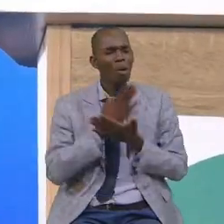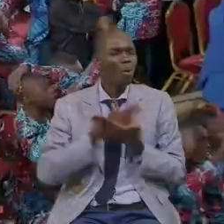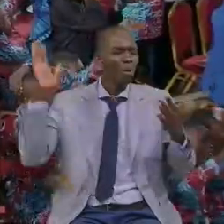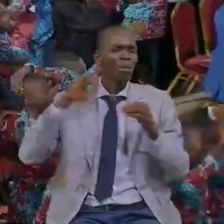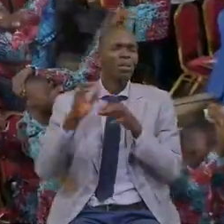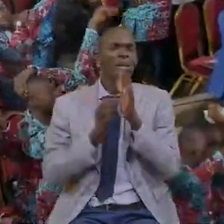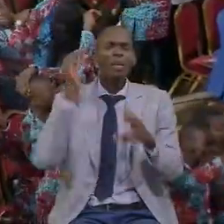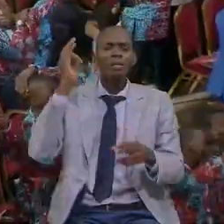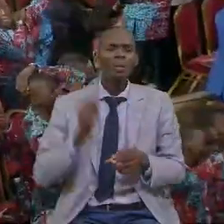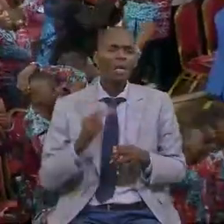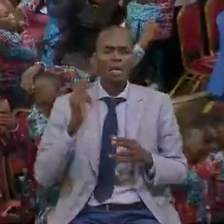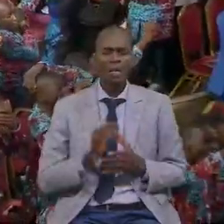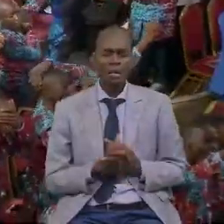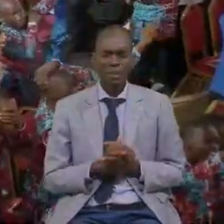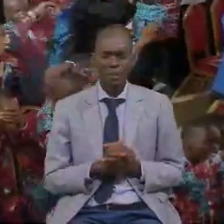Jesus' name.